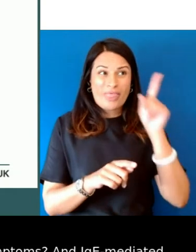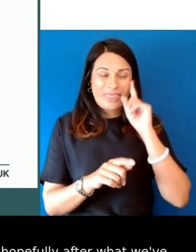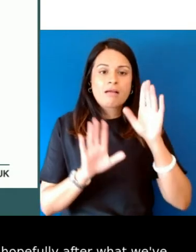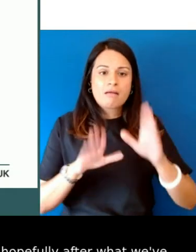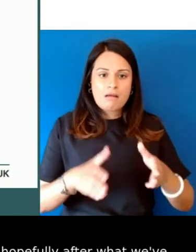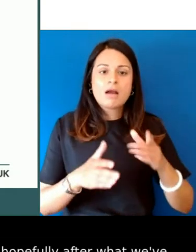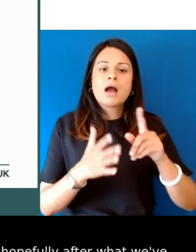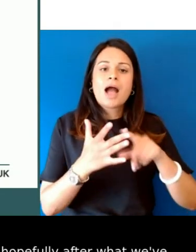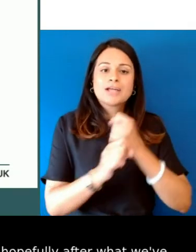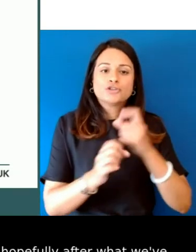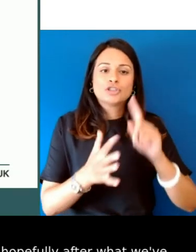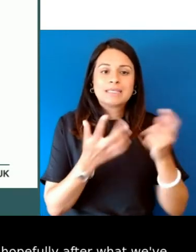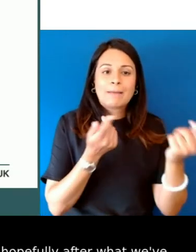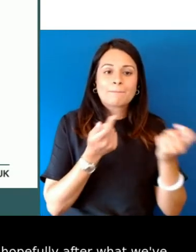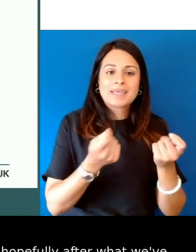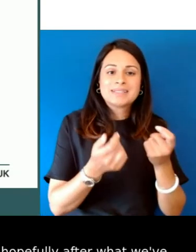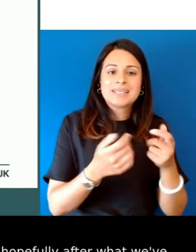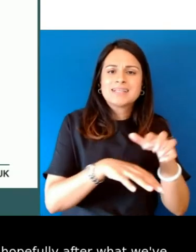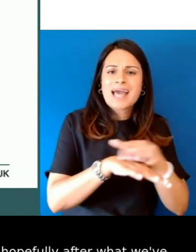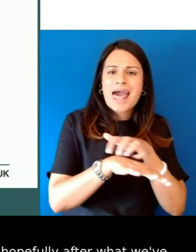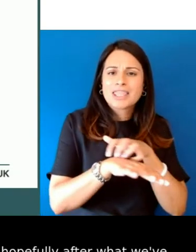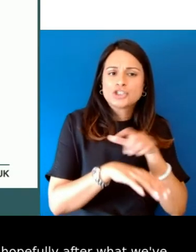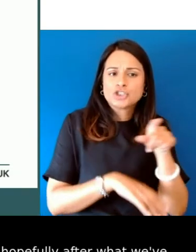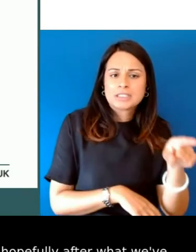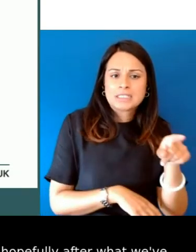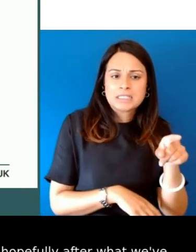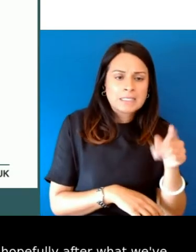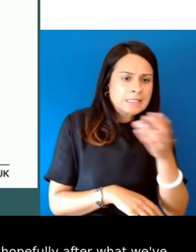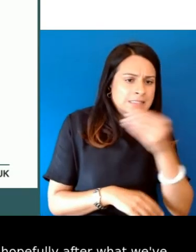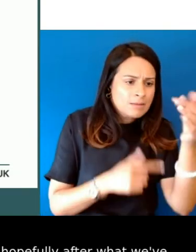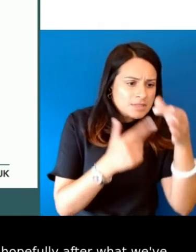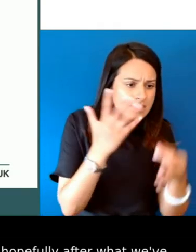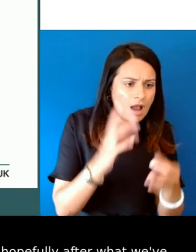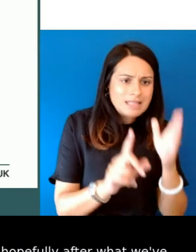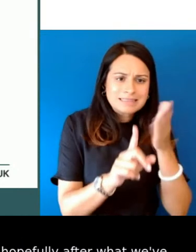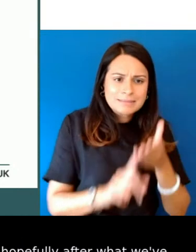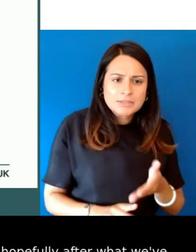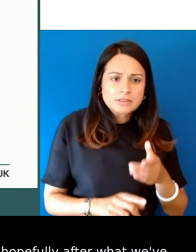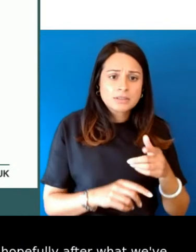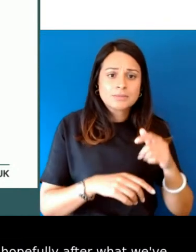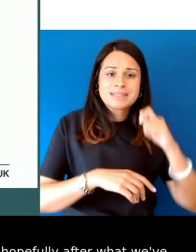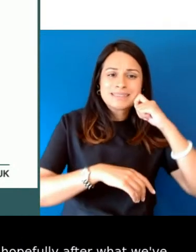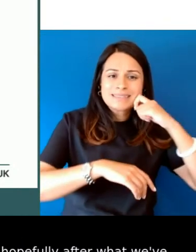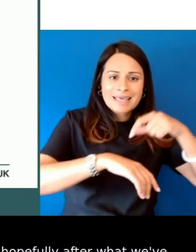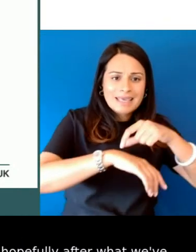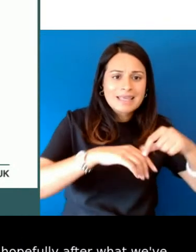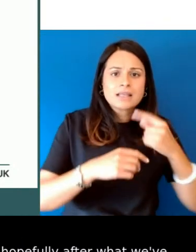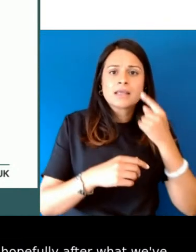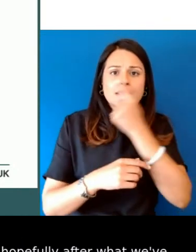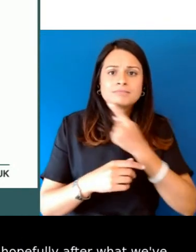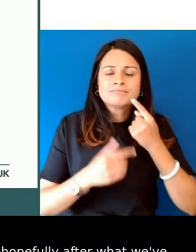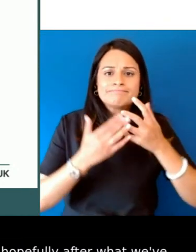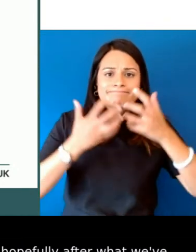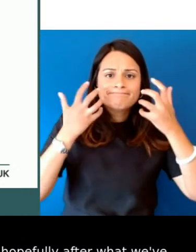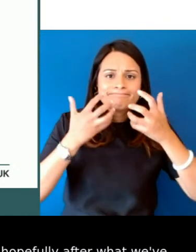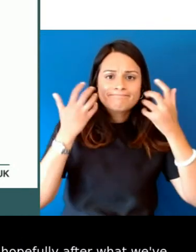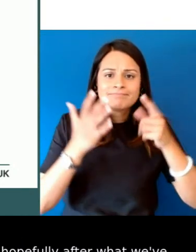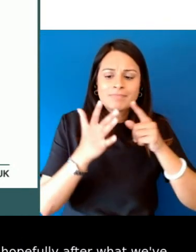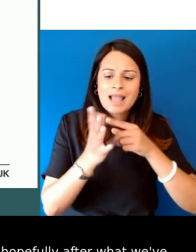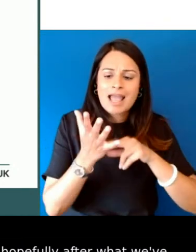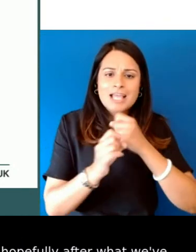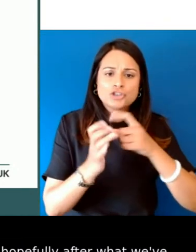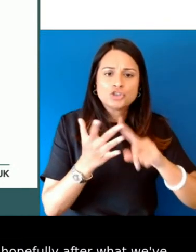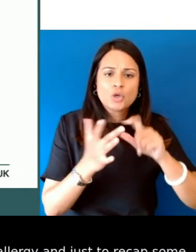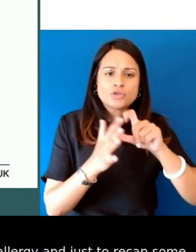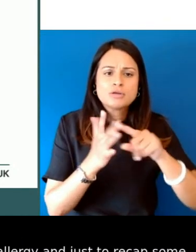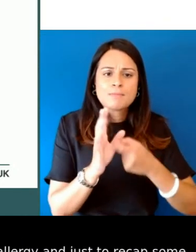allergy and just to recap some of the signs and symptoms so when we looked at the skin she had urticarian angioedema for the gastrointestinal she